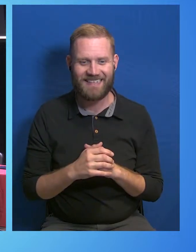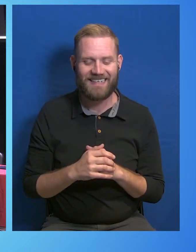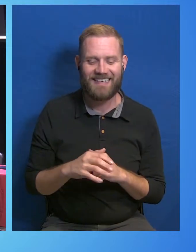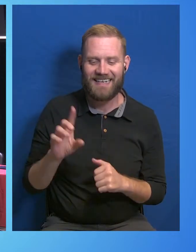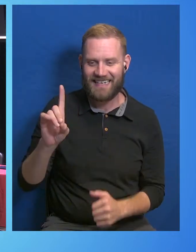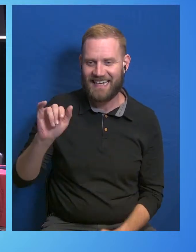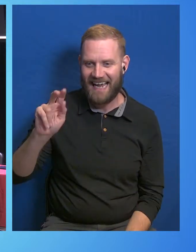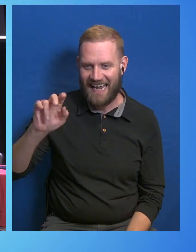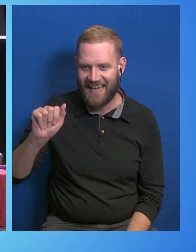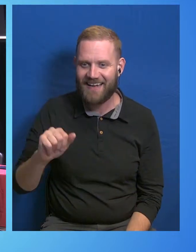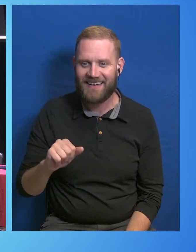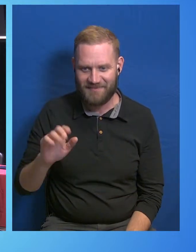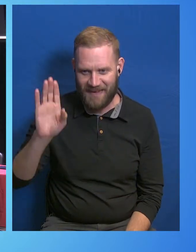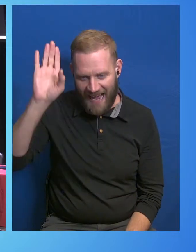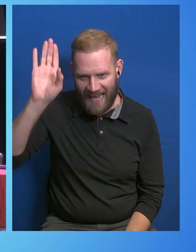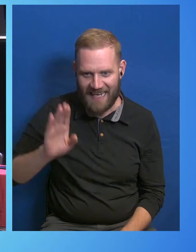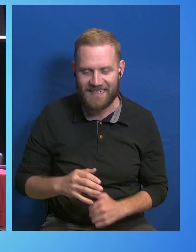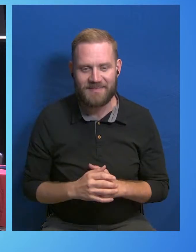Diana,